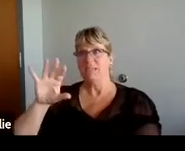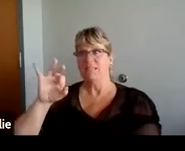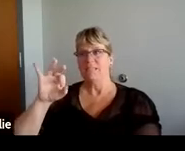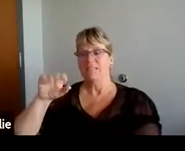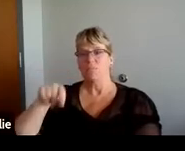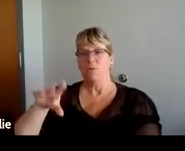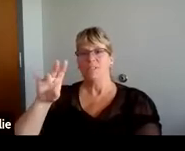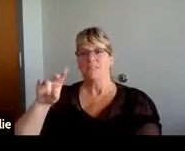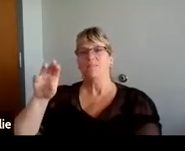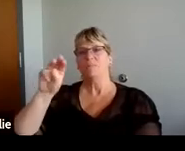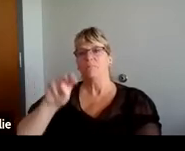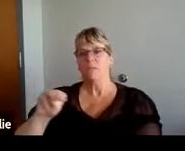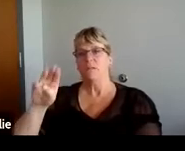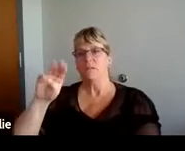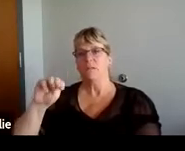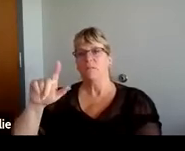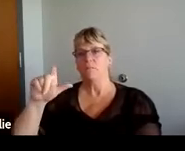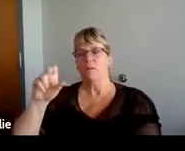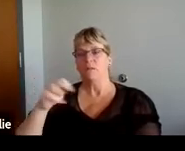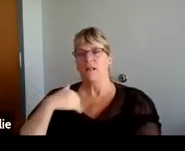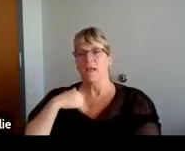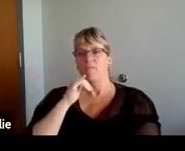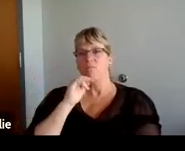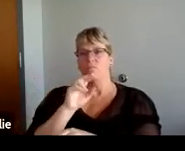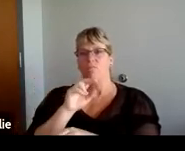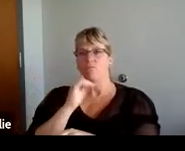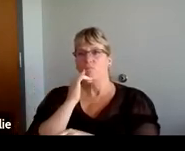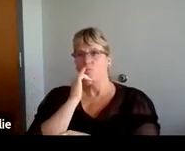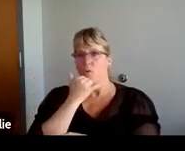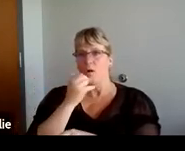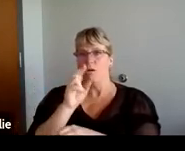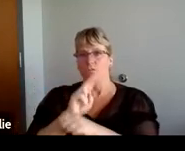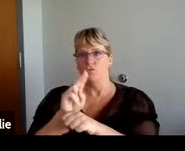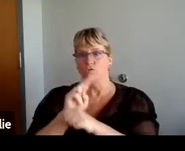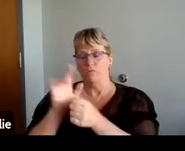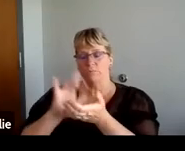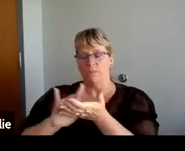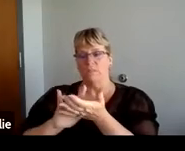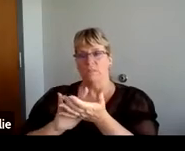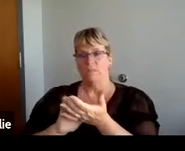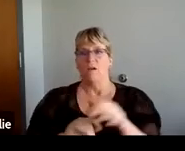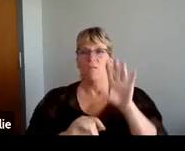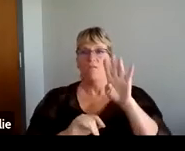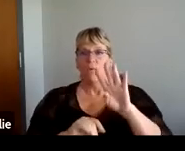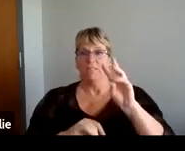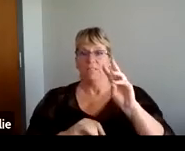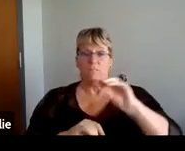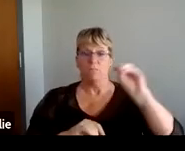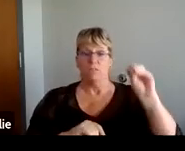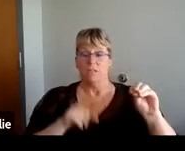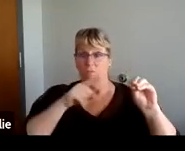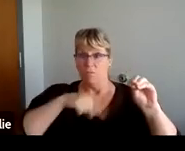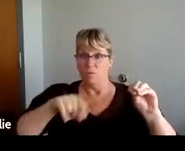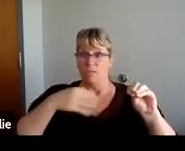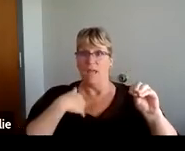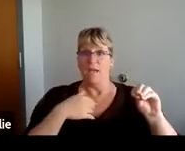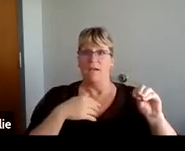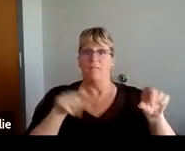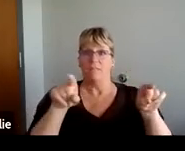19.7 million suffer from substance use in any given year, and about 46% of those have a